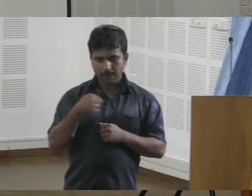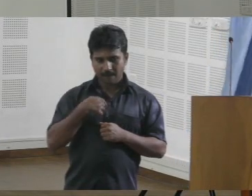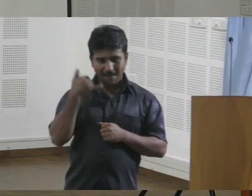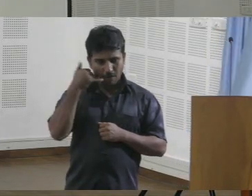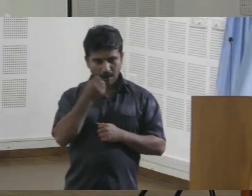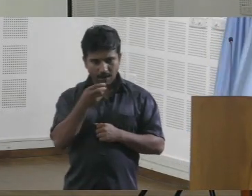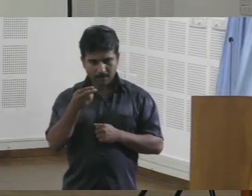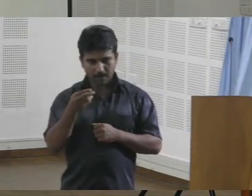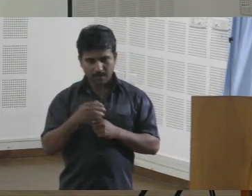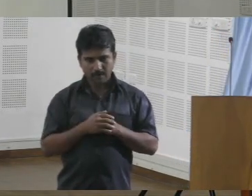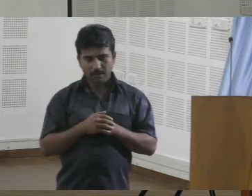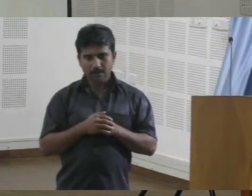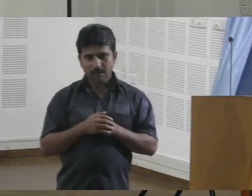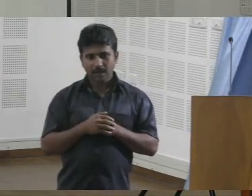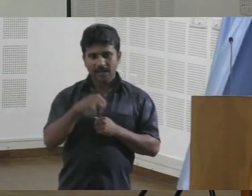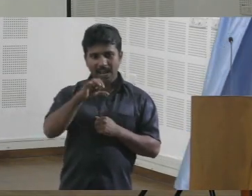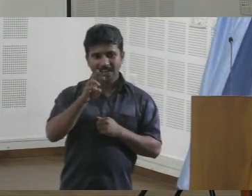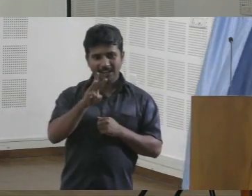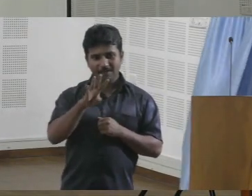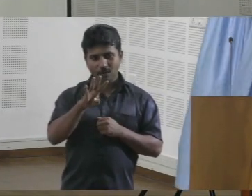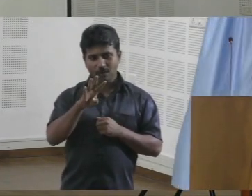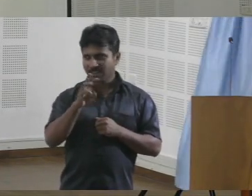My phone number is